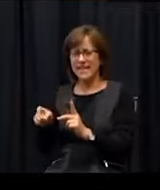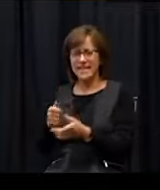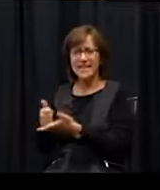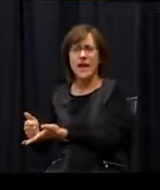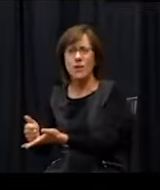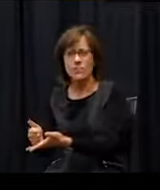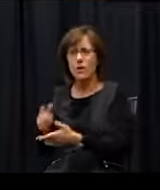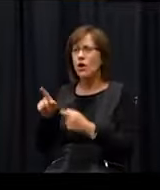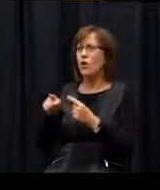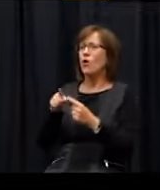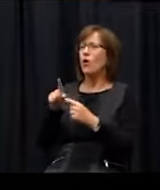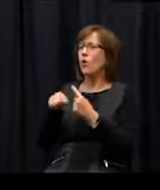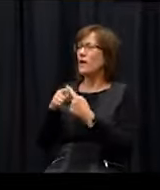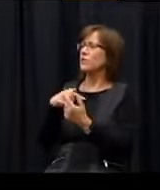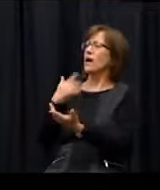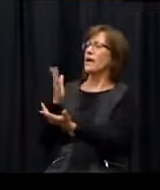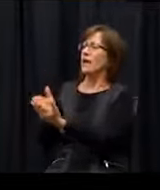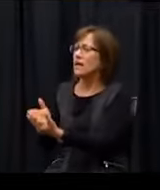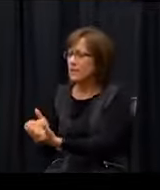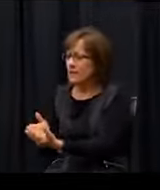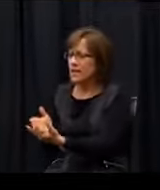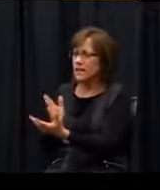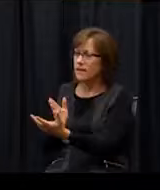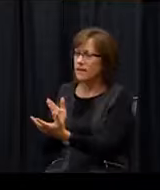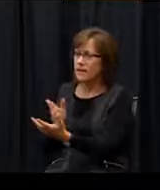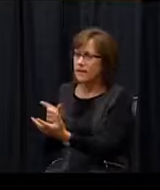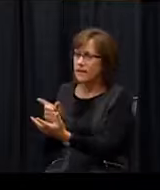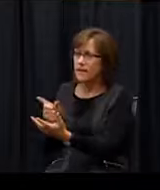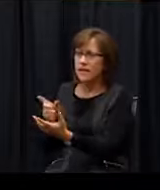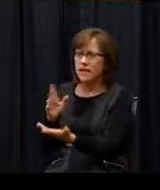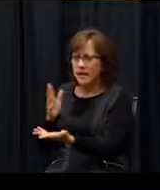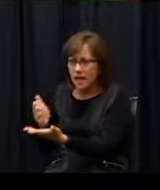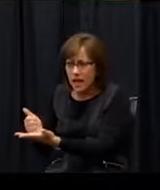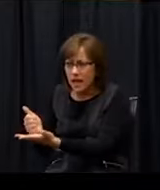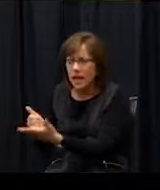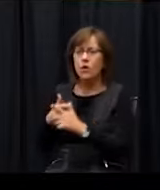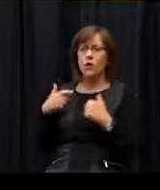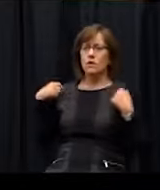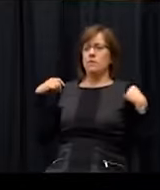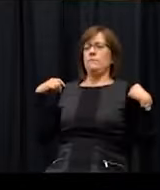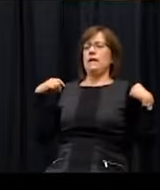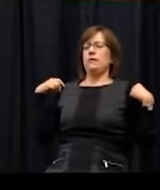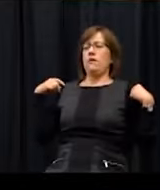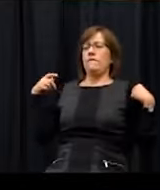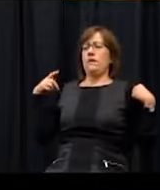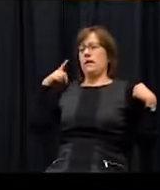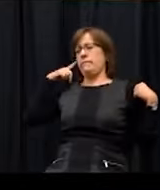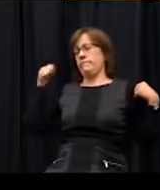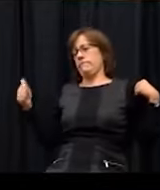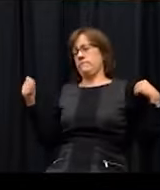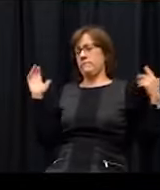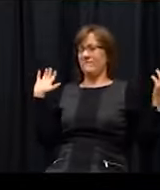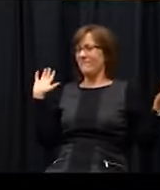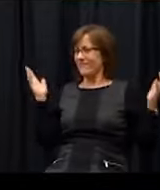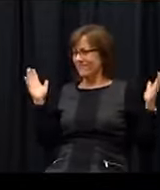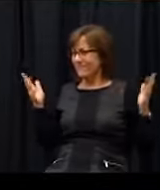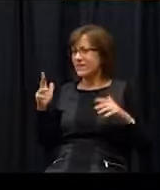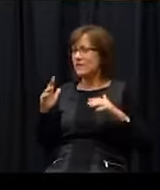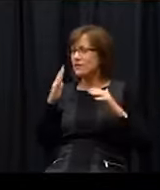when do I come in and when do I not? And so it's kind of this balance act between both those games. How was it for those that